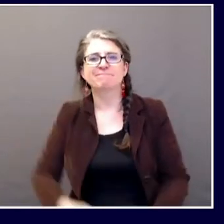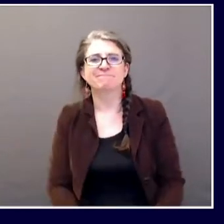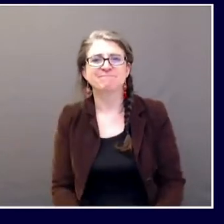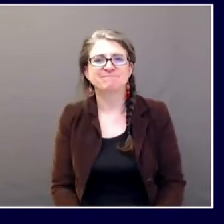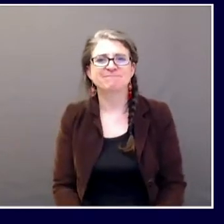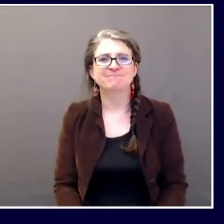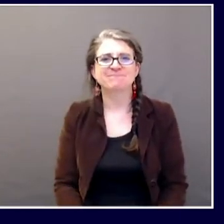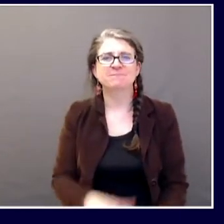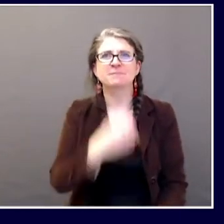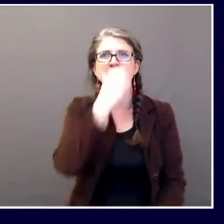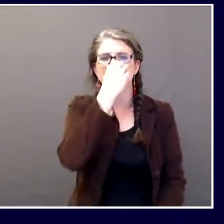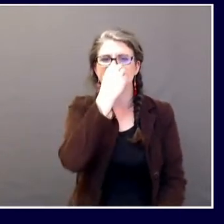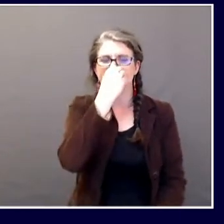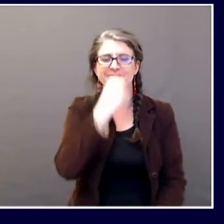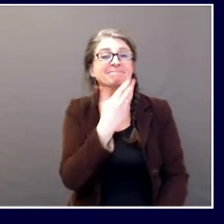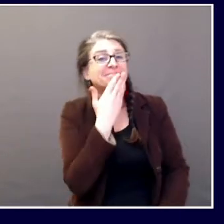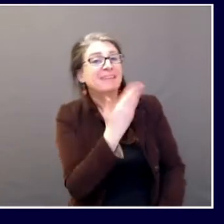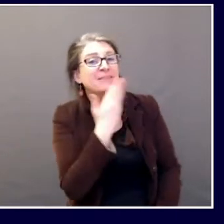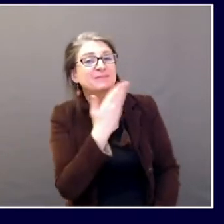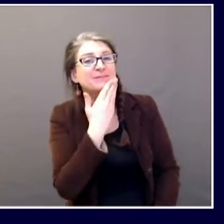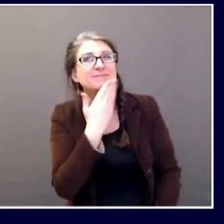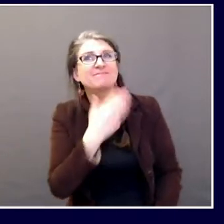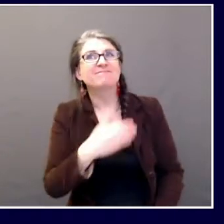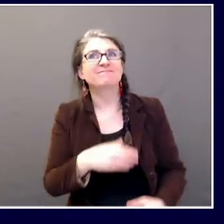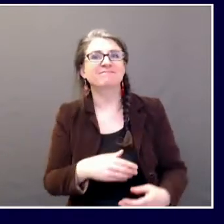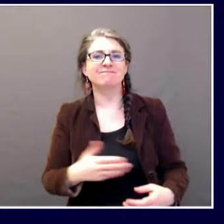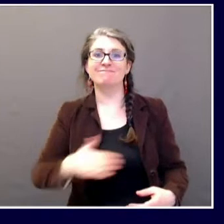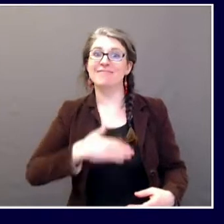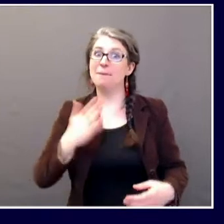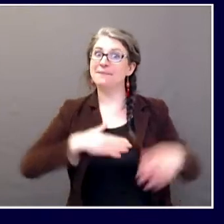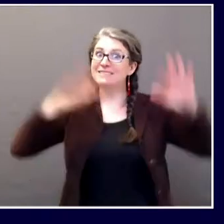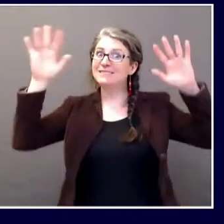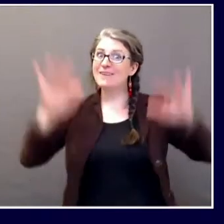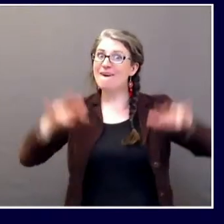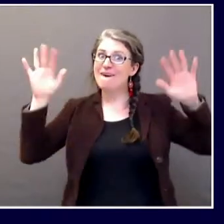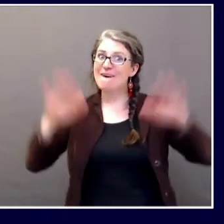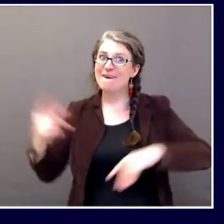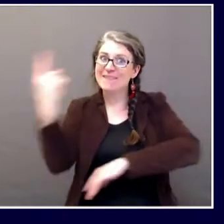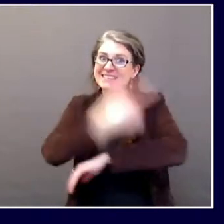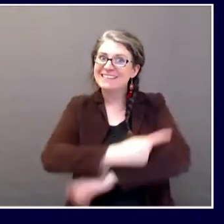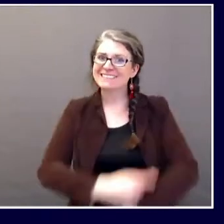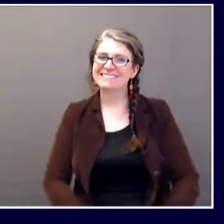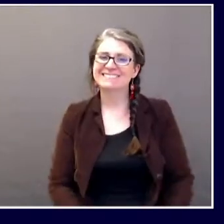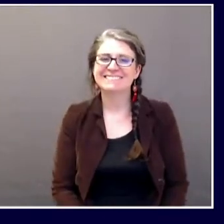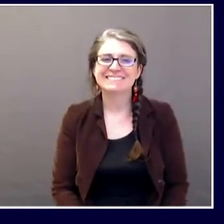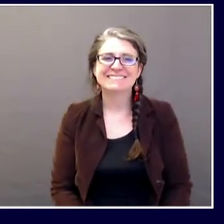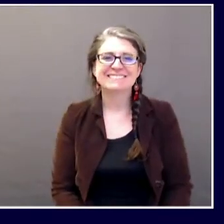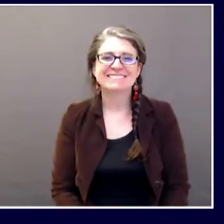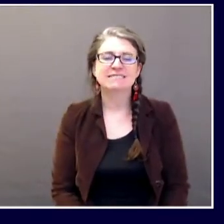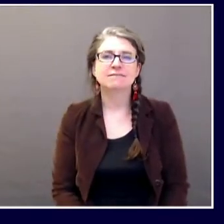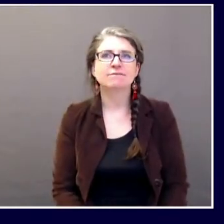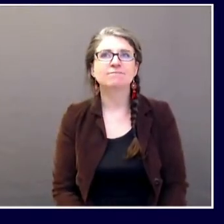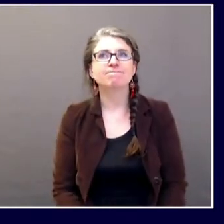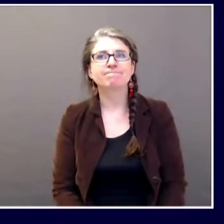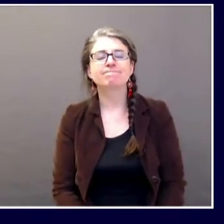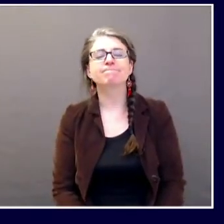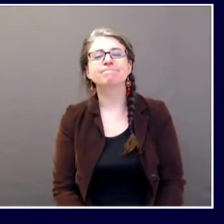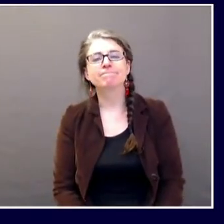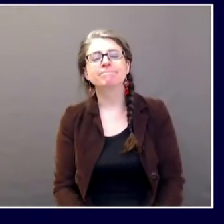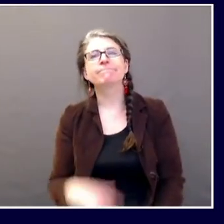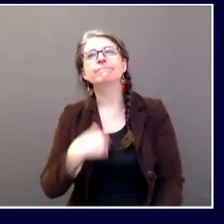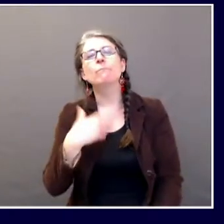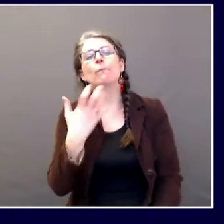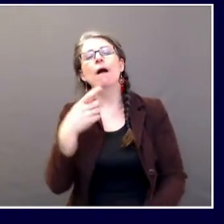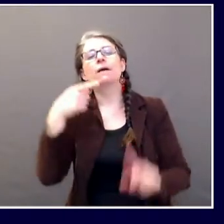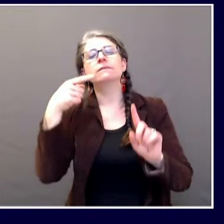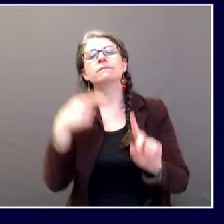Thank you very much, and happy snow day. Kind of looking for a little bit more detail on the nature of the Oxford